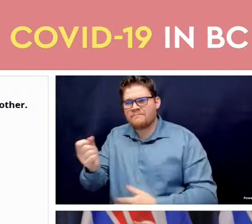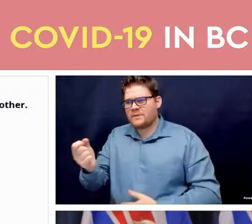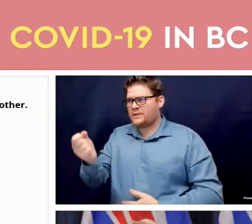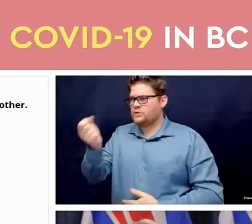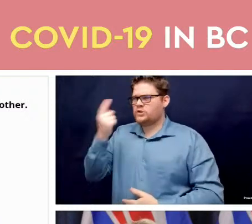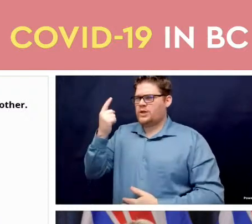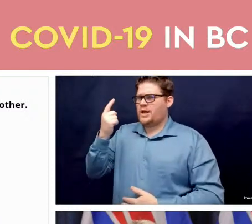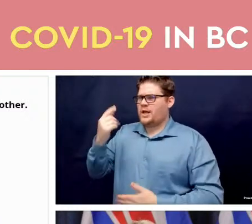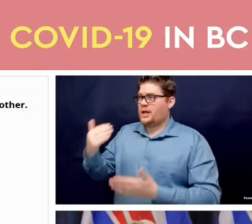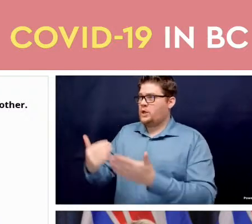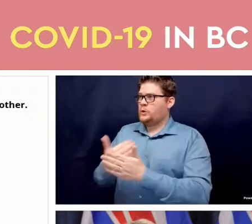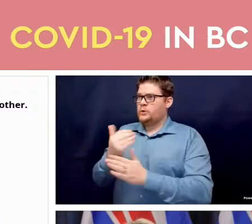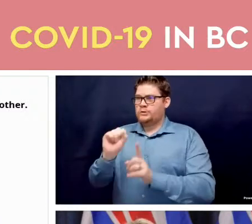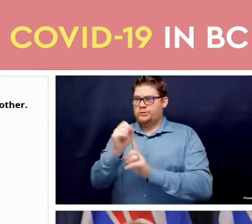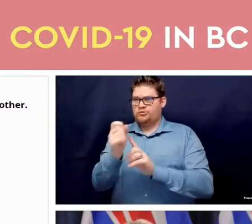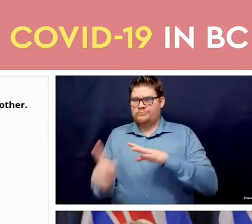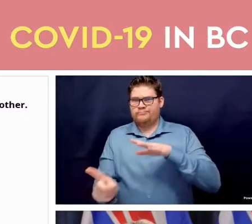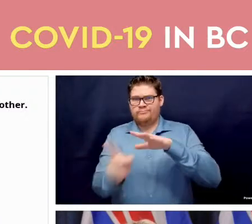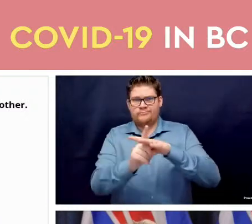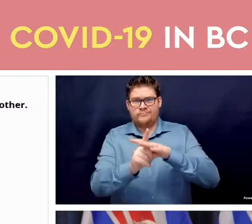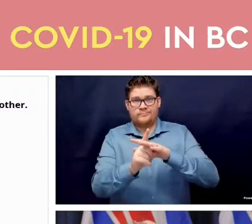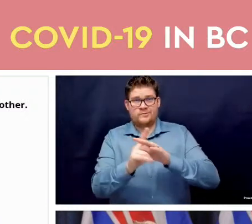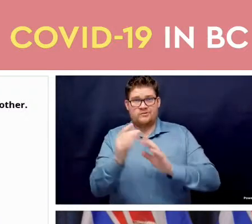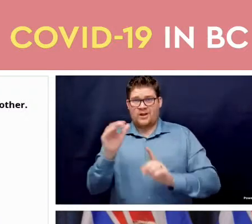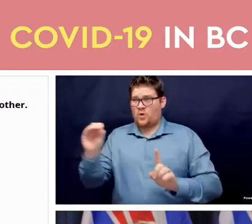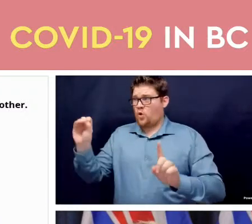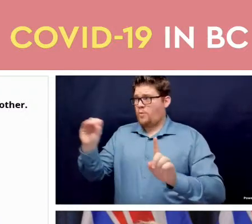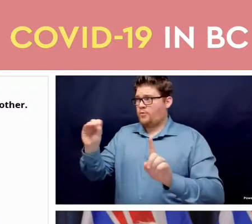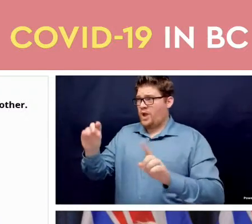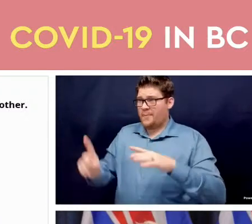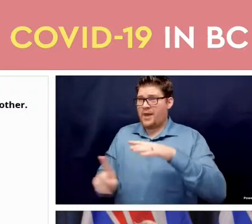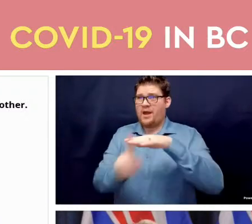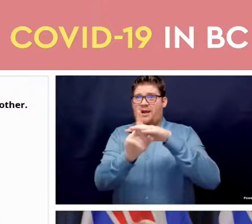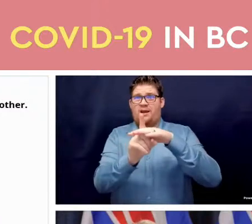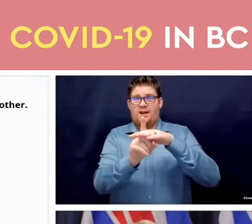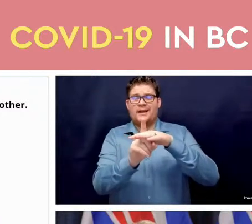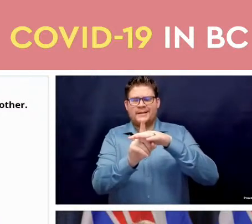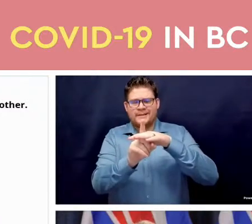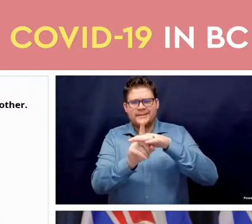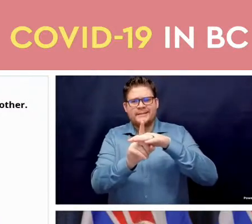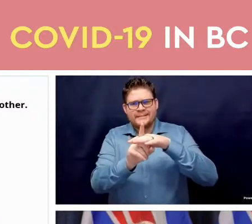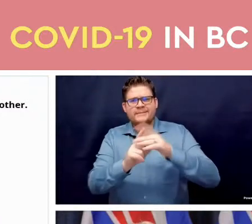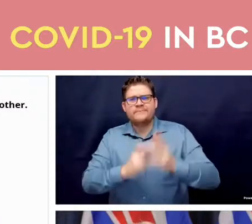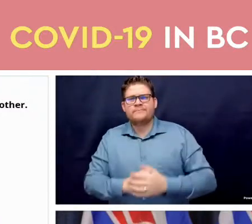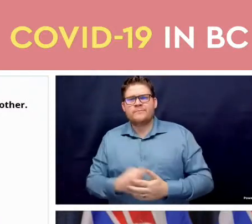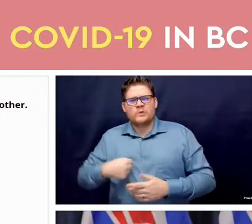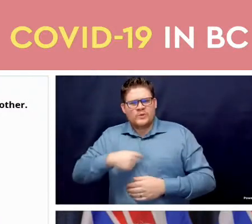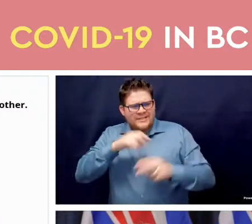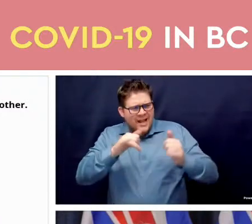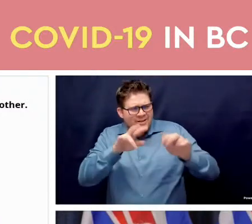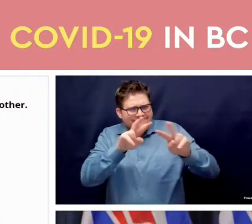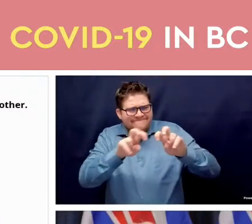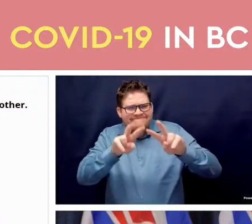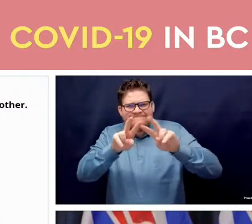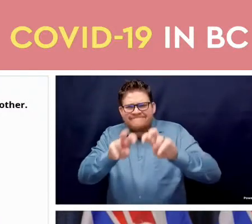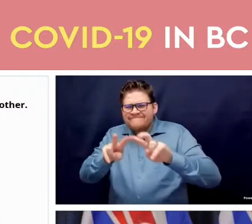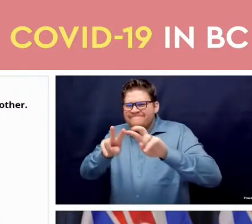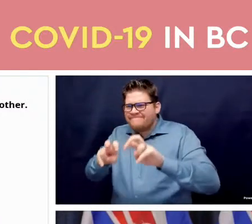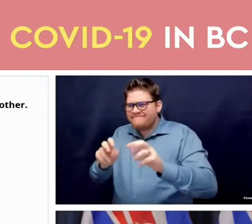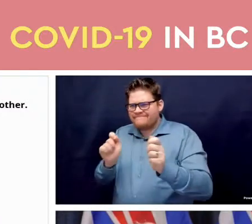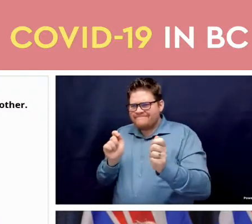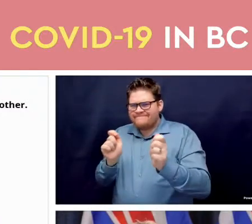that we've been adjusting to and trying to make adjustments for over the last few weeks. And this is the whole